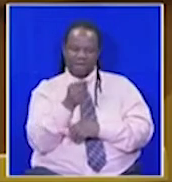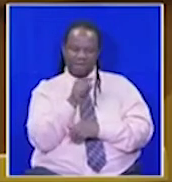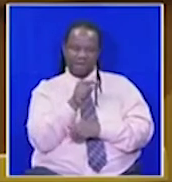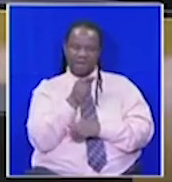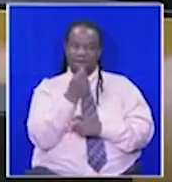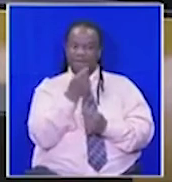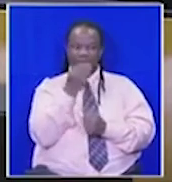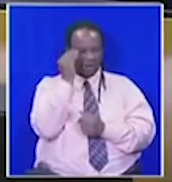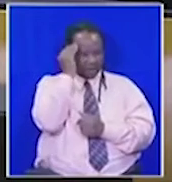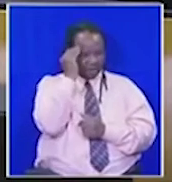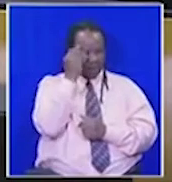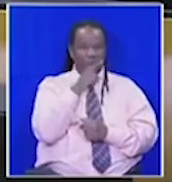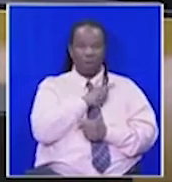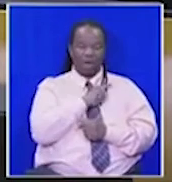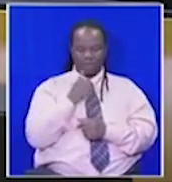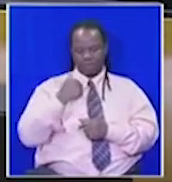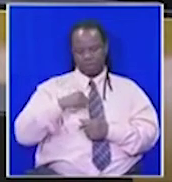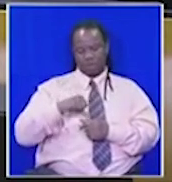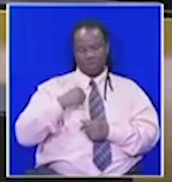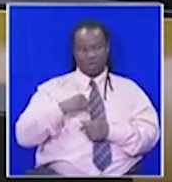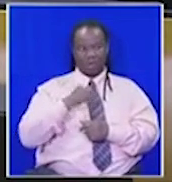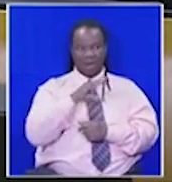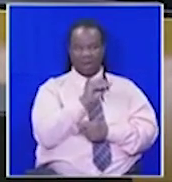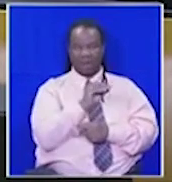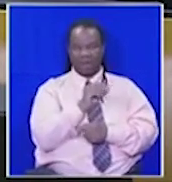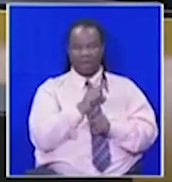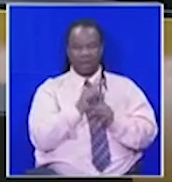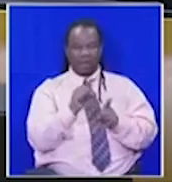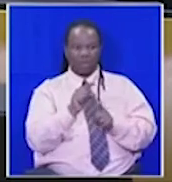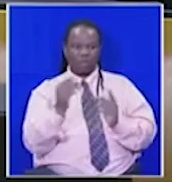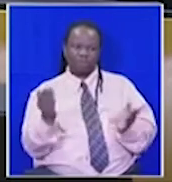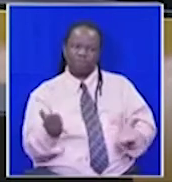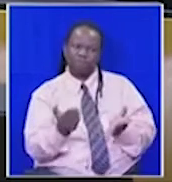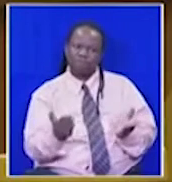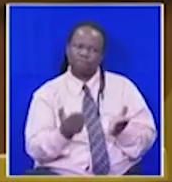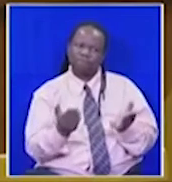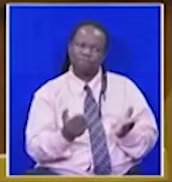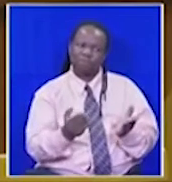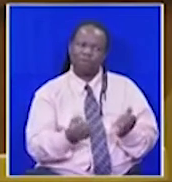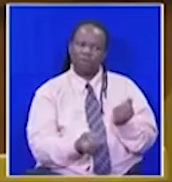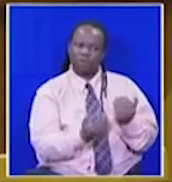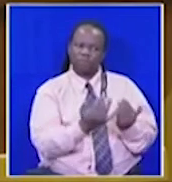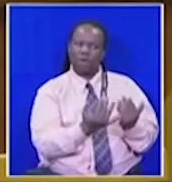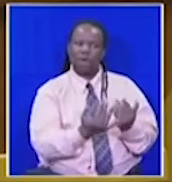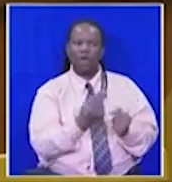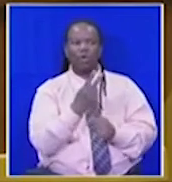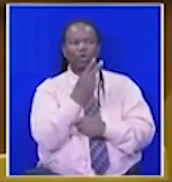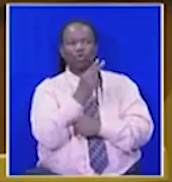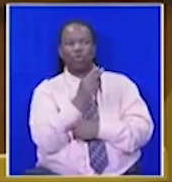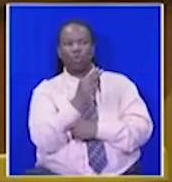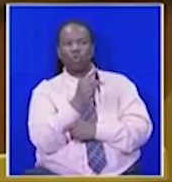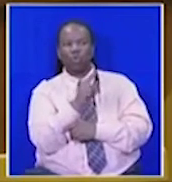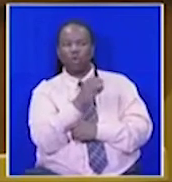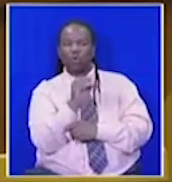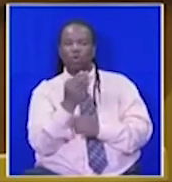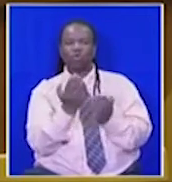of municipalities now inspire a rampage where these almost 24 schools are wiped out in a very